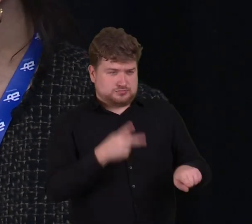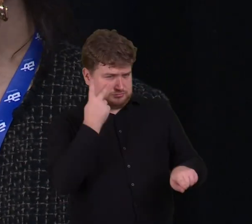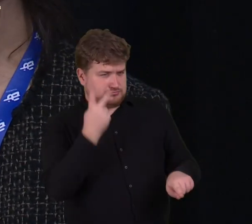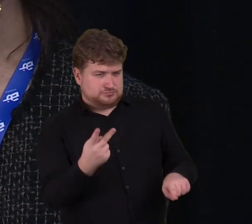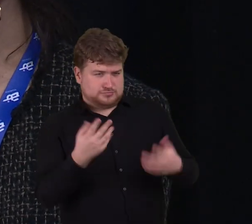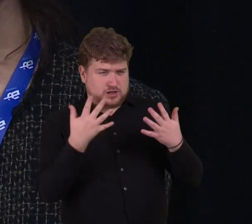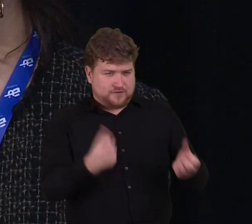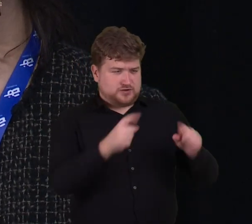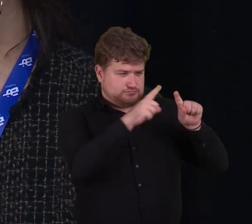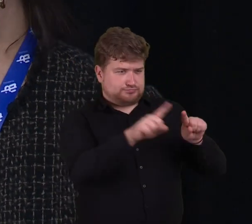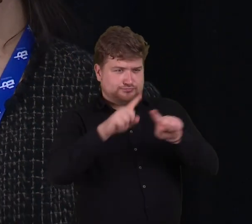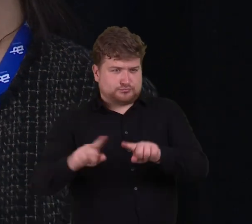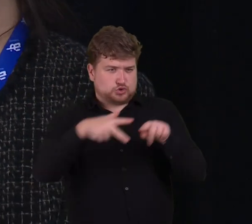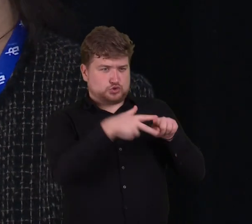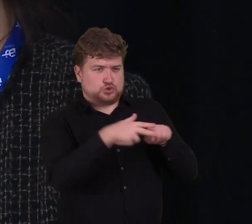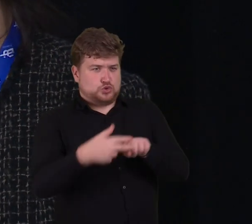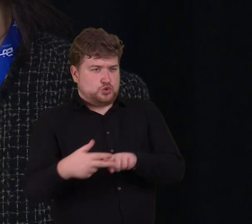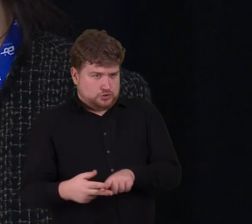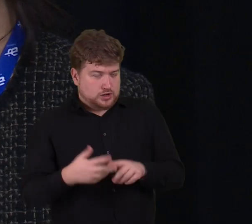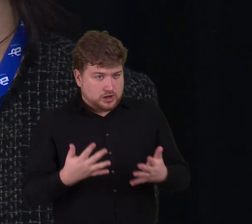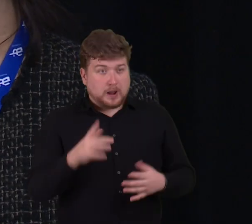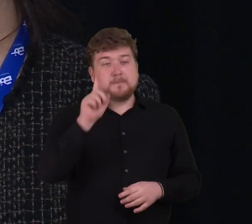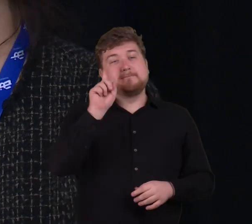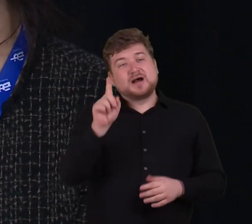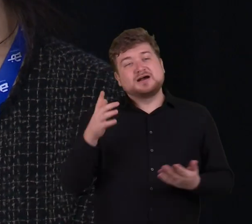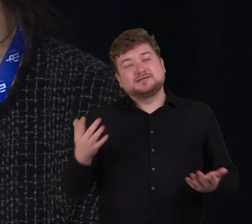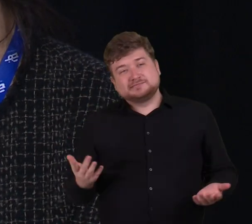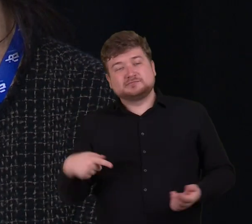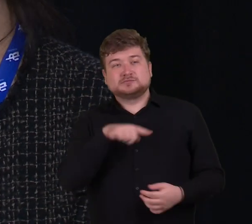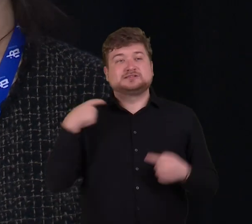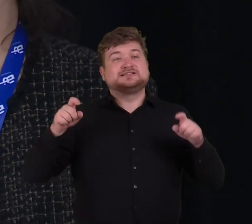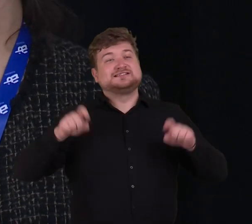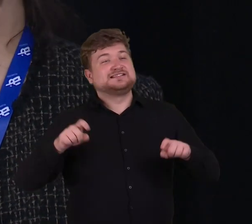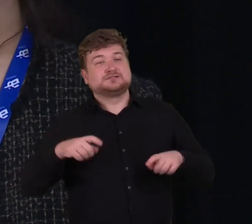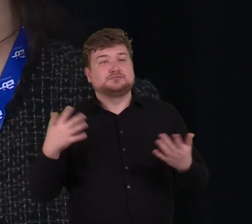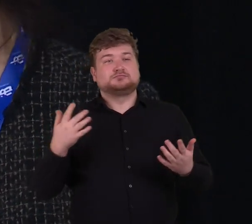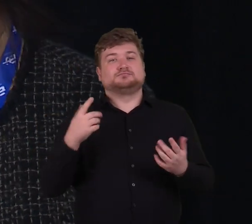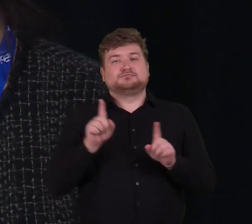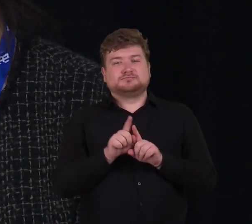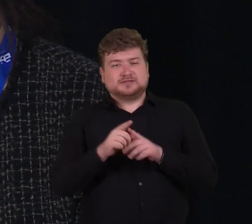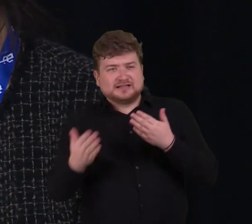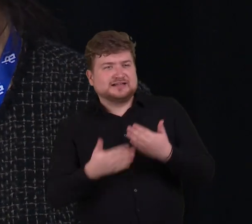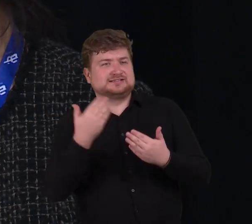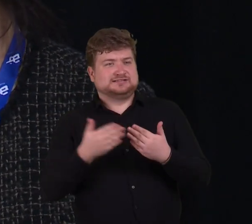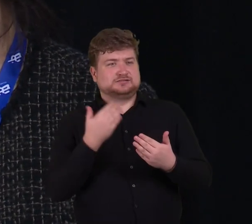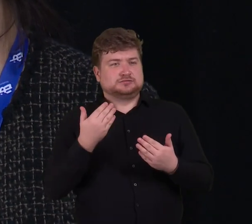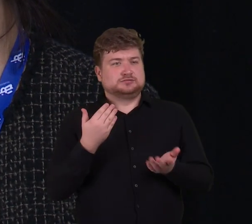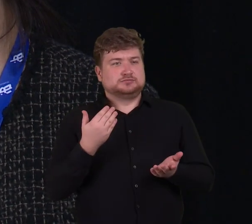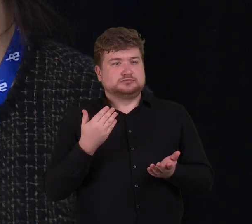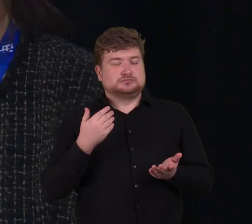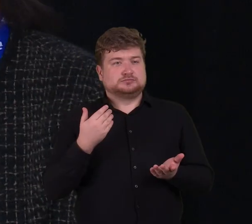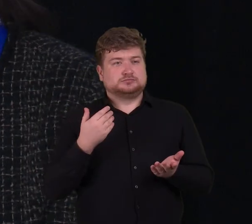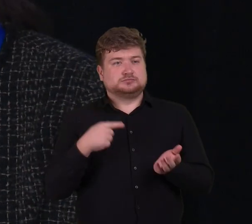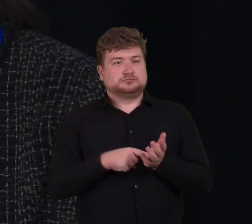be a necessity in order to enable local authorities who really need this help